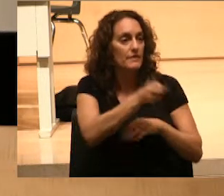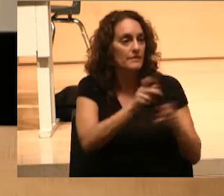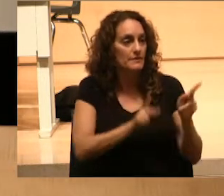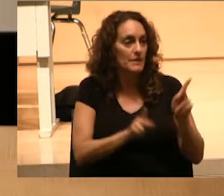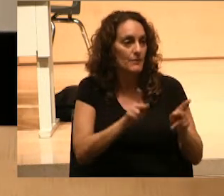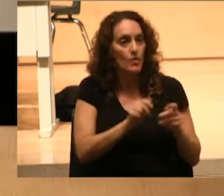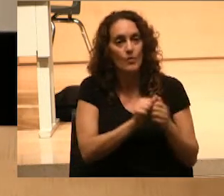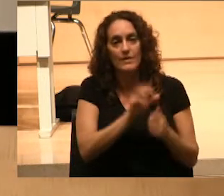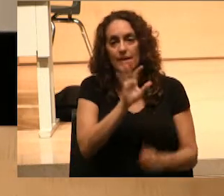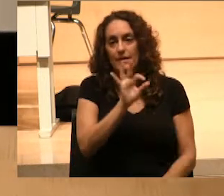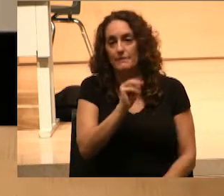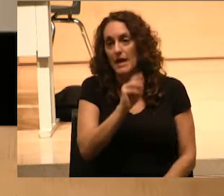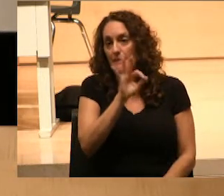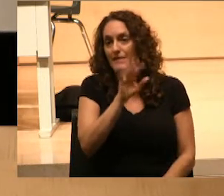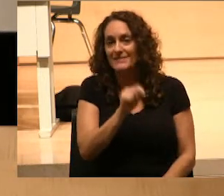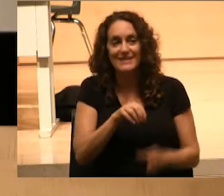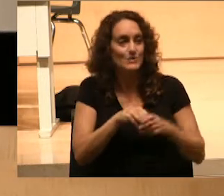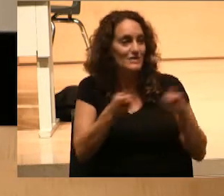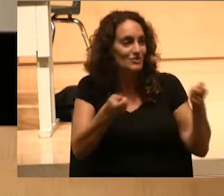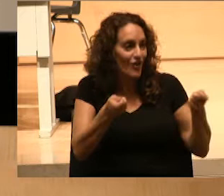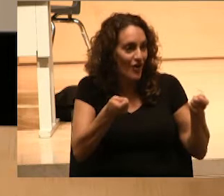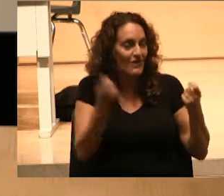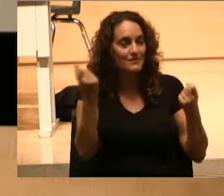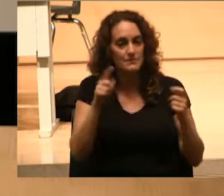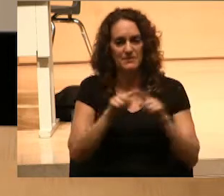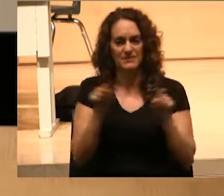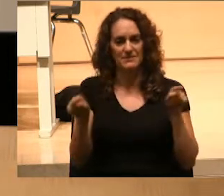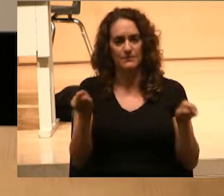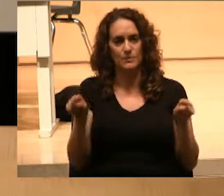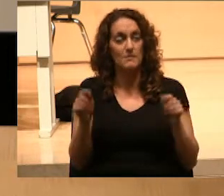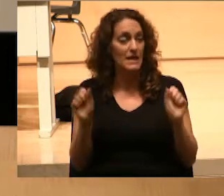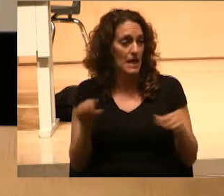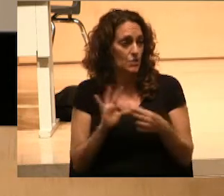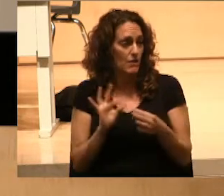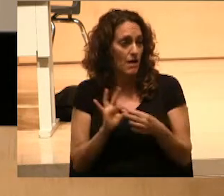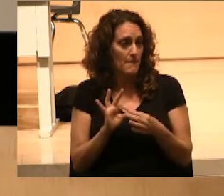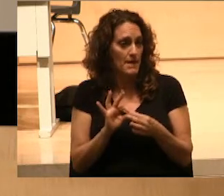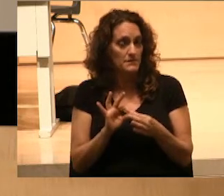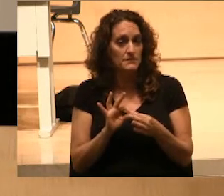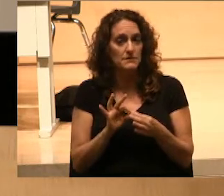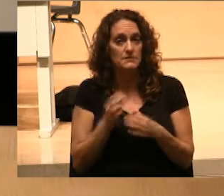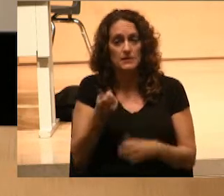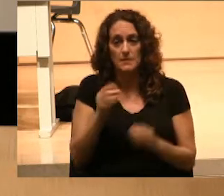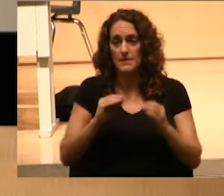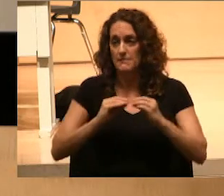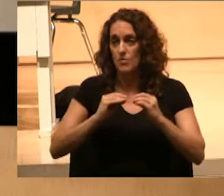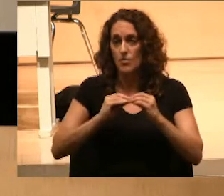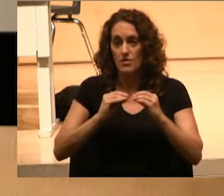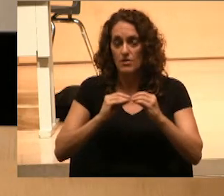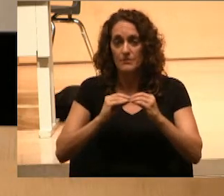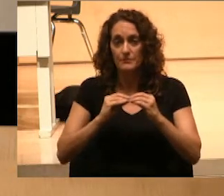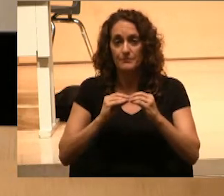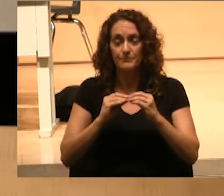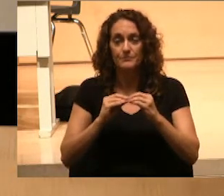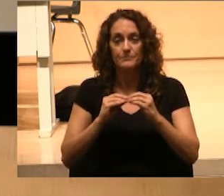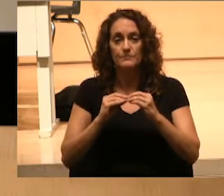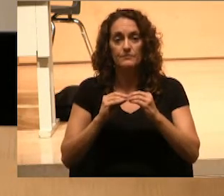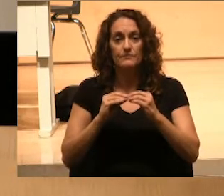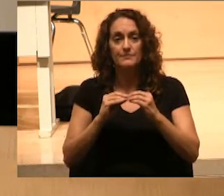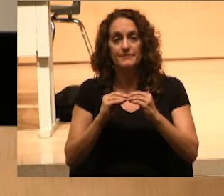MFT in charge. But I just wondered if you can comment a little more on